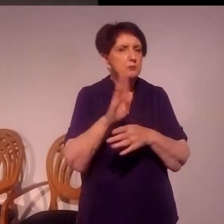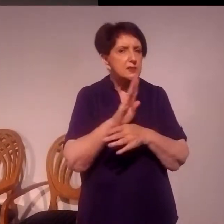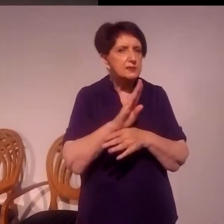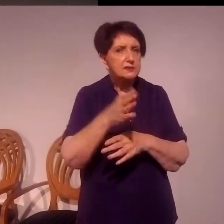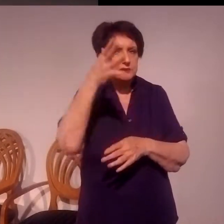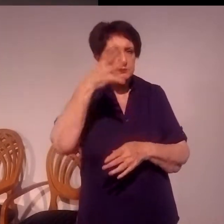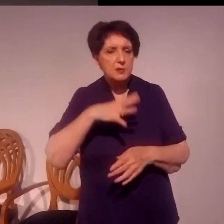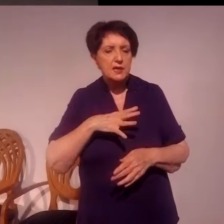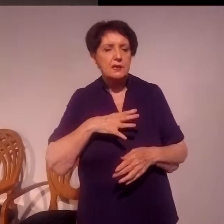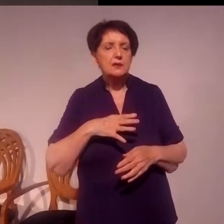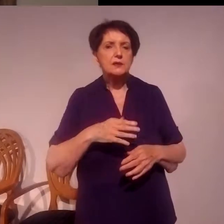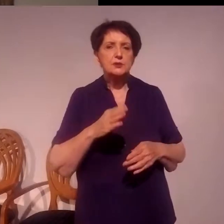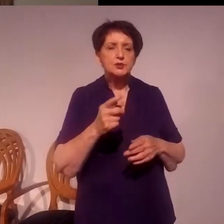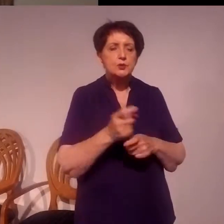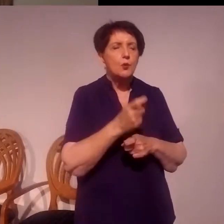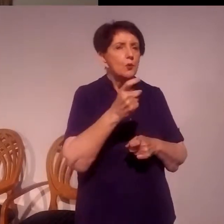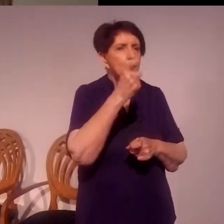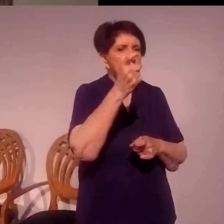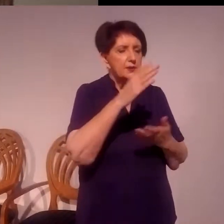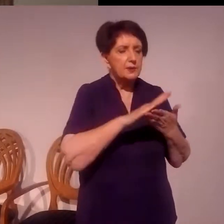in 2004.